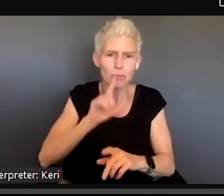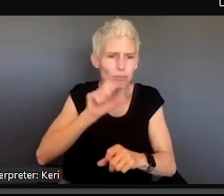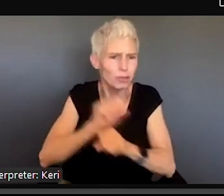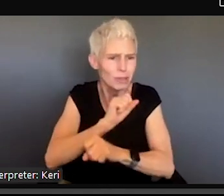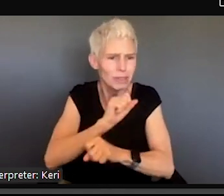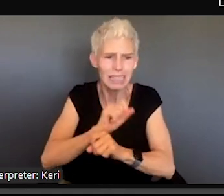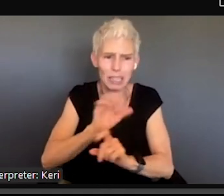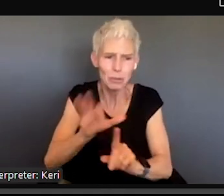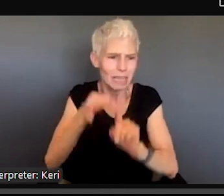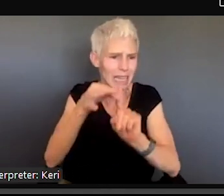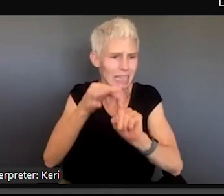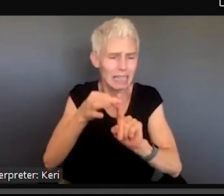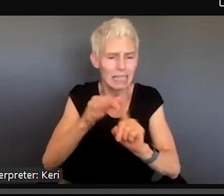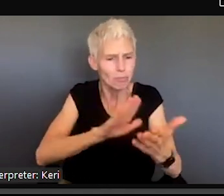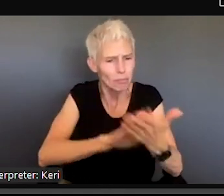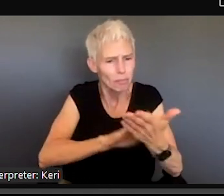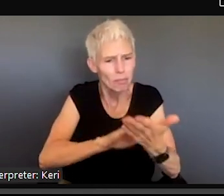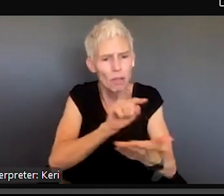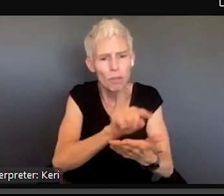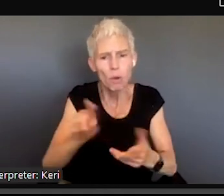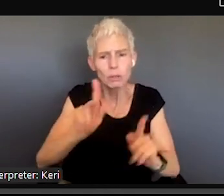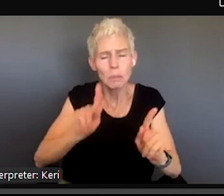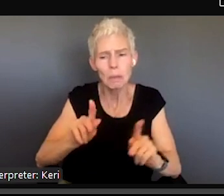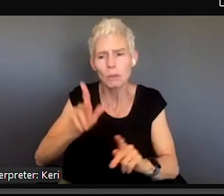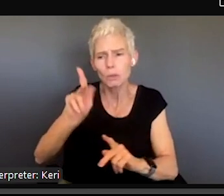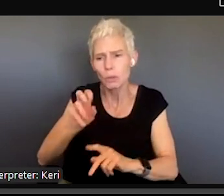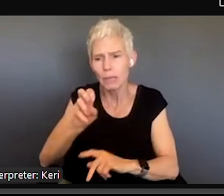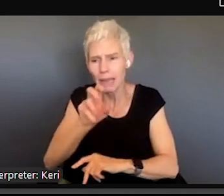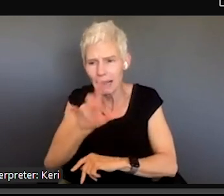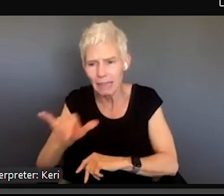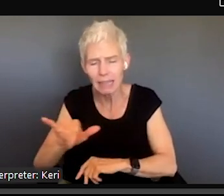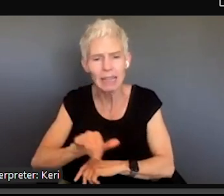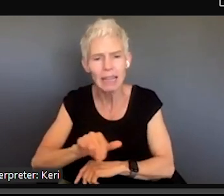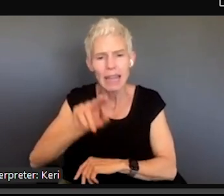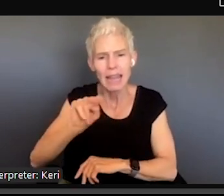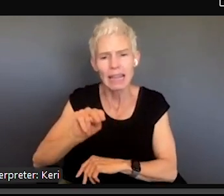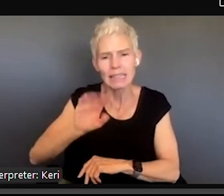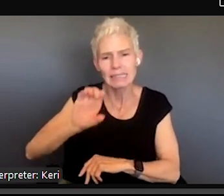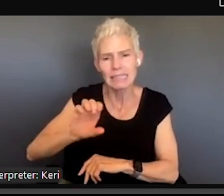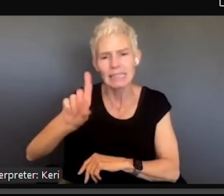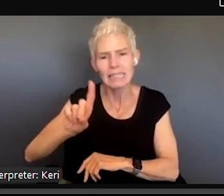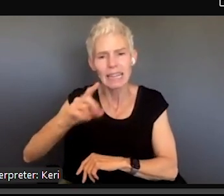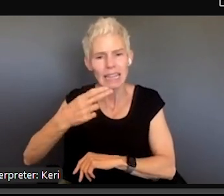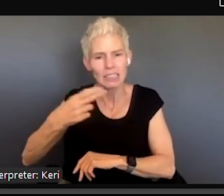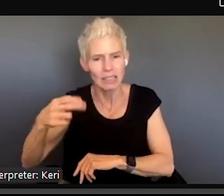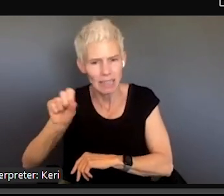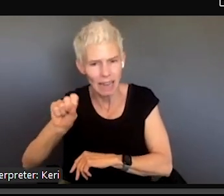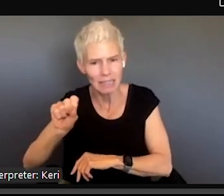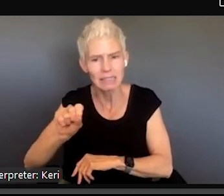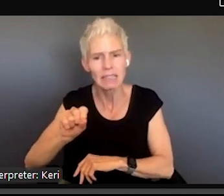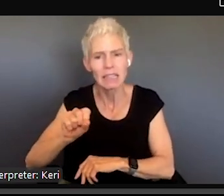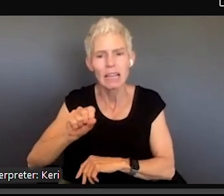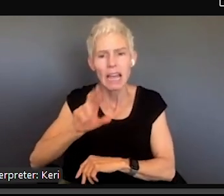want to give kudos to Kelly and NCDHHS and Real Crisis, the